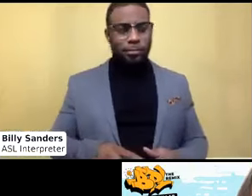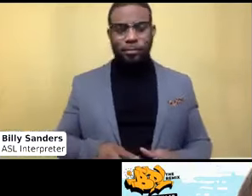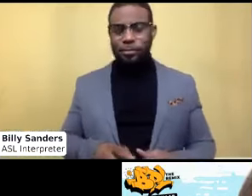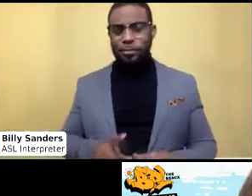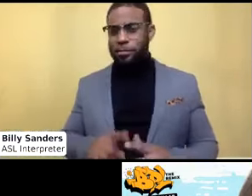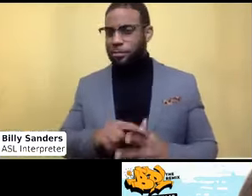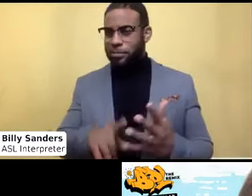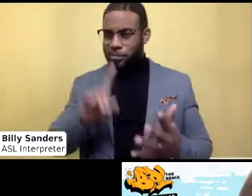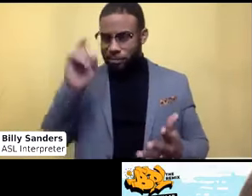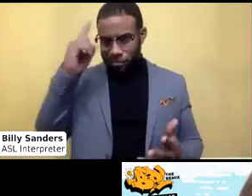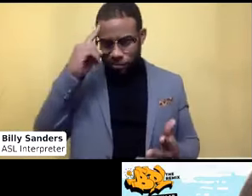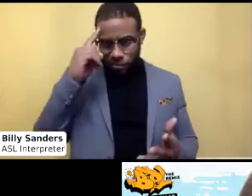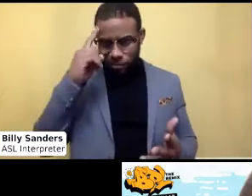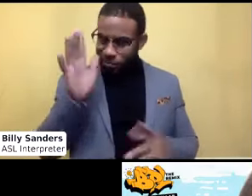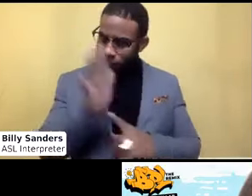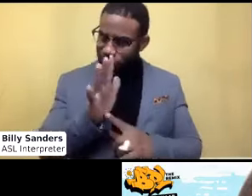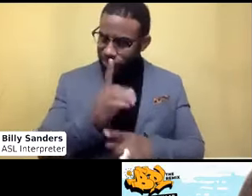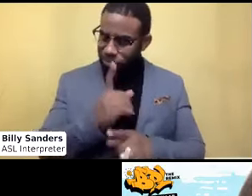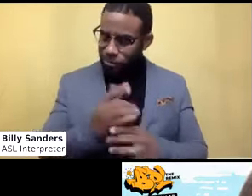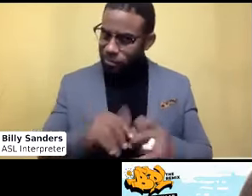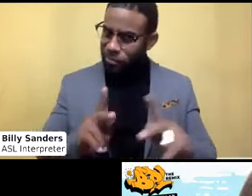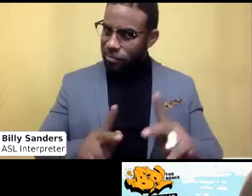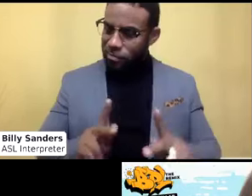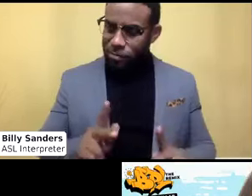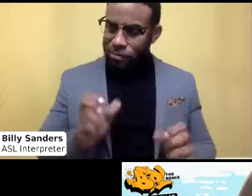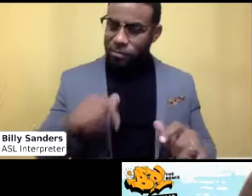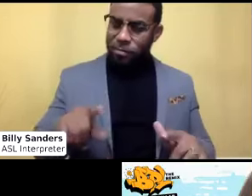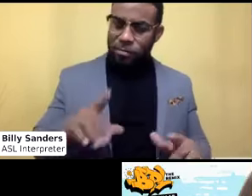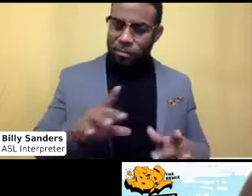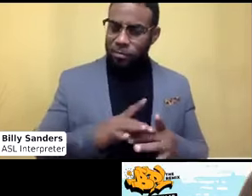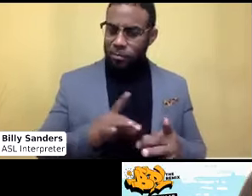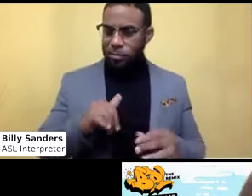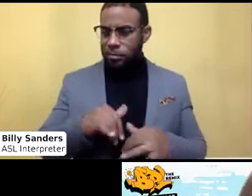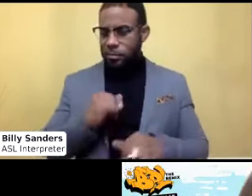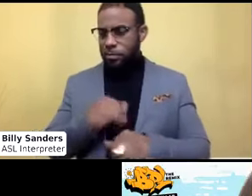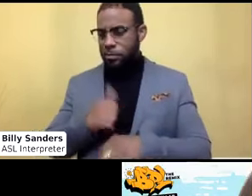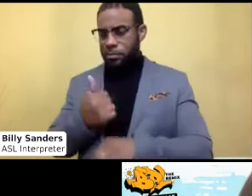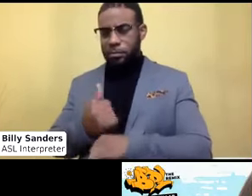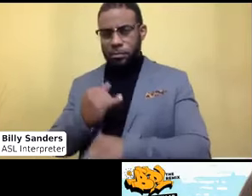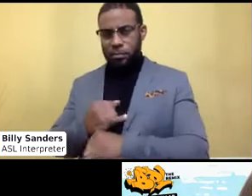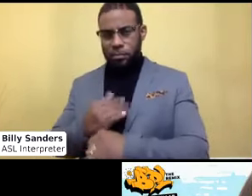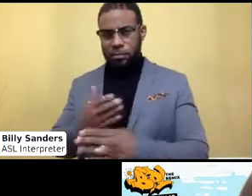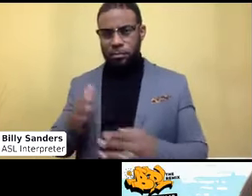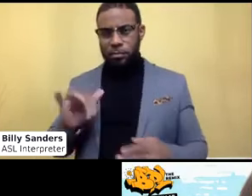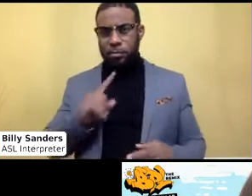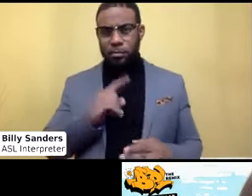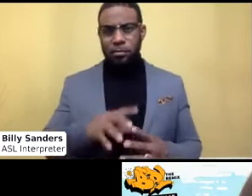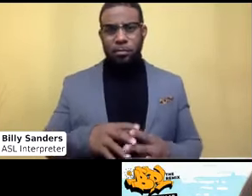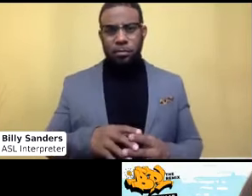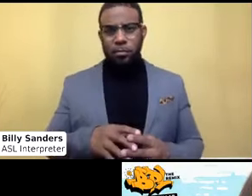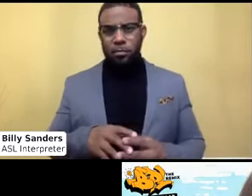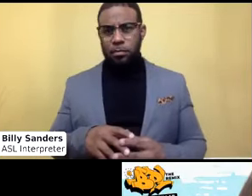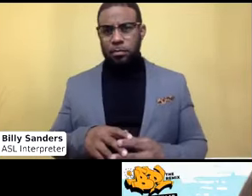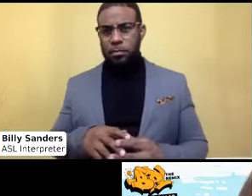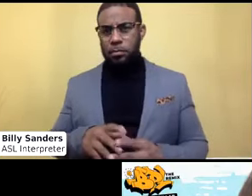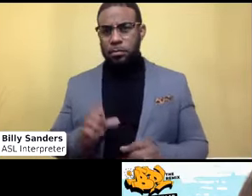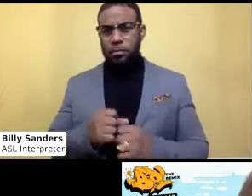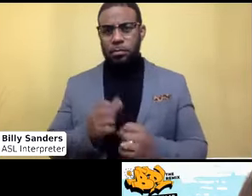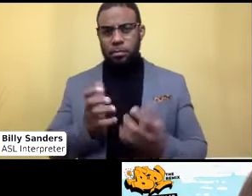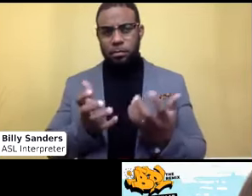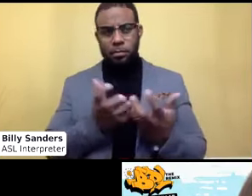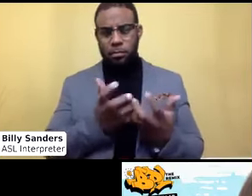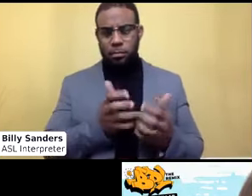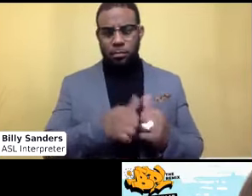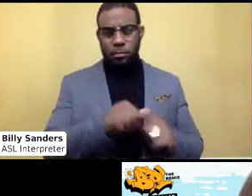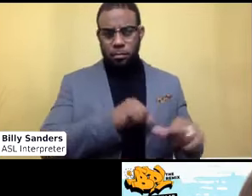these governments are popular right now with the people, and a lot of them seem to be instituting things that are and then making alliances with